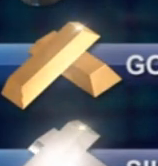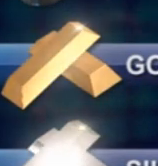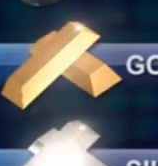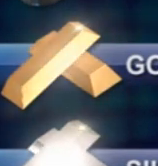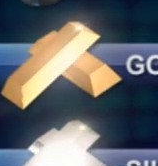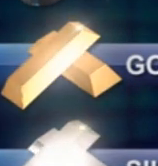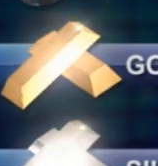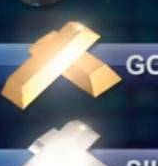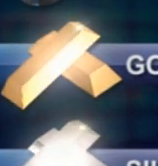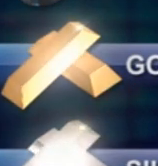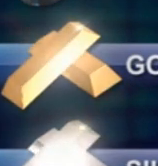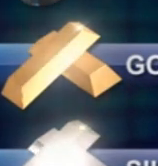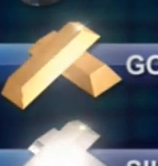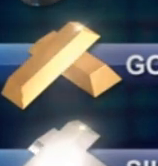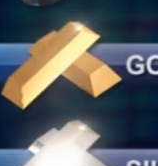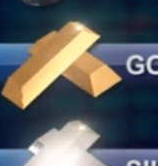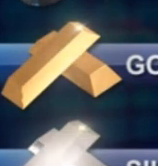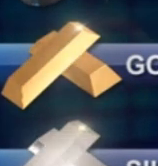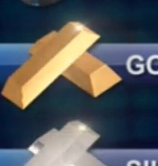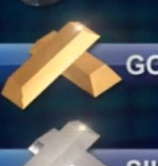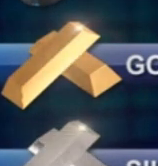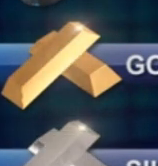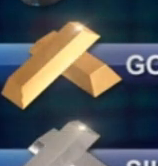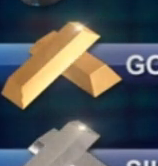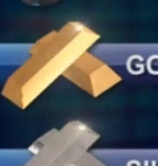barrel. Gold increased by $20 to